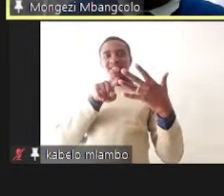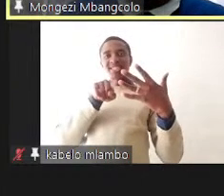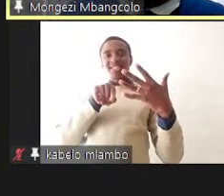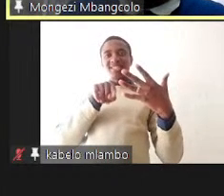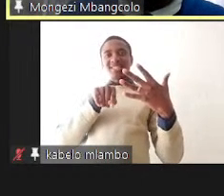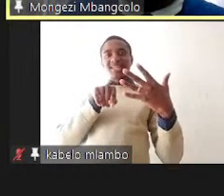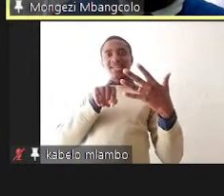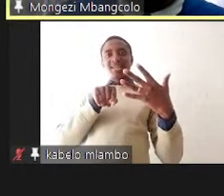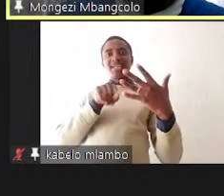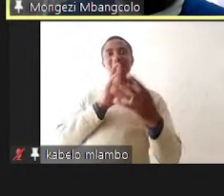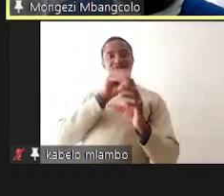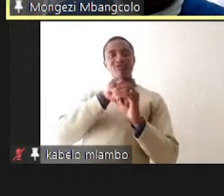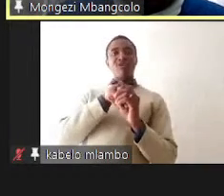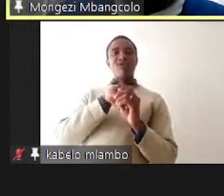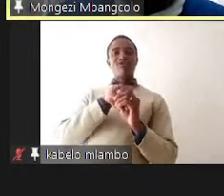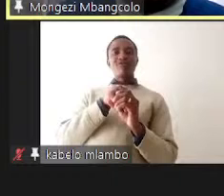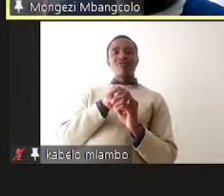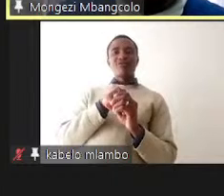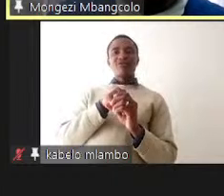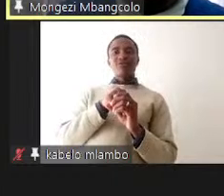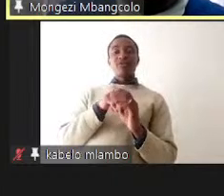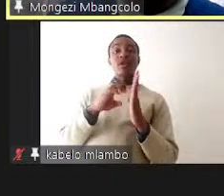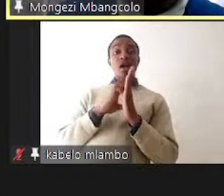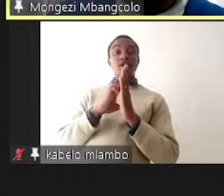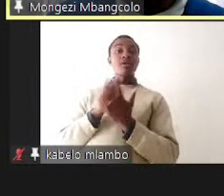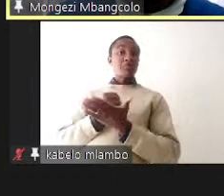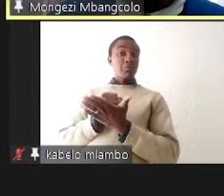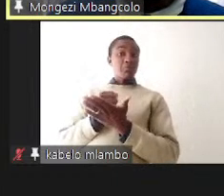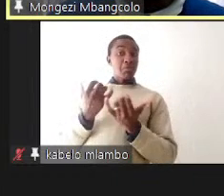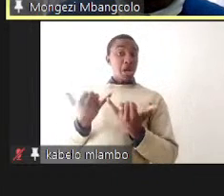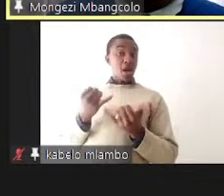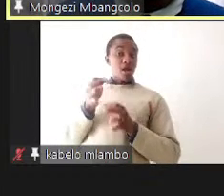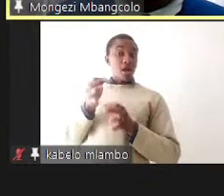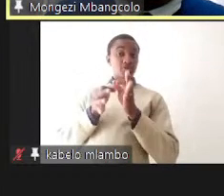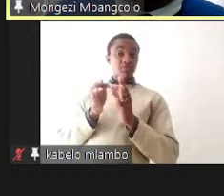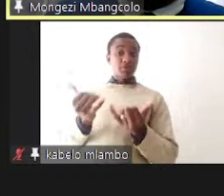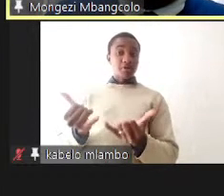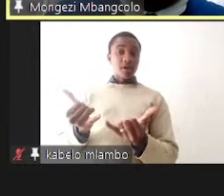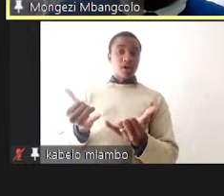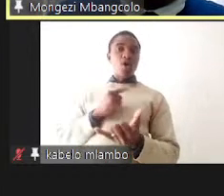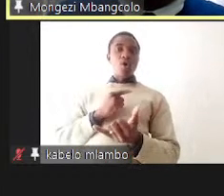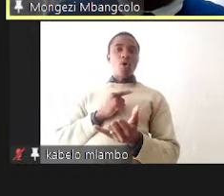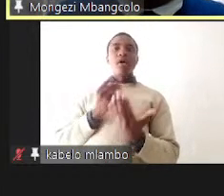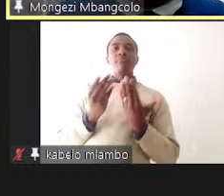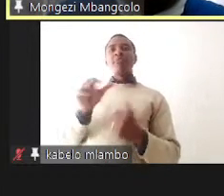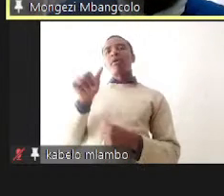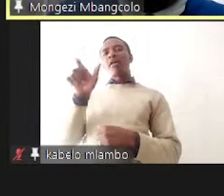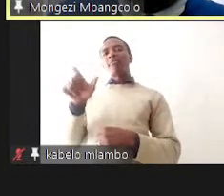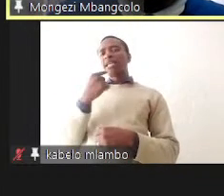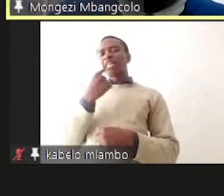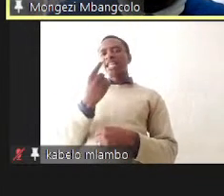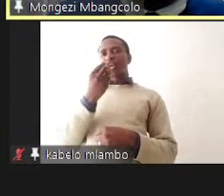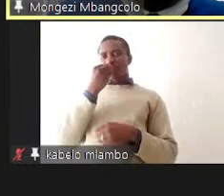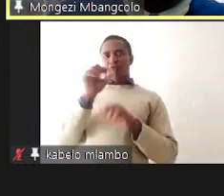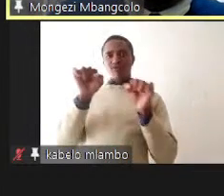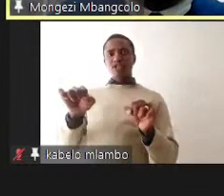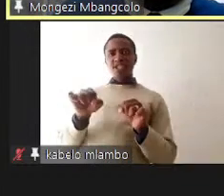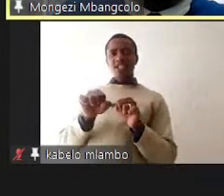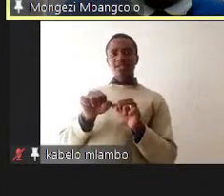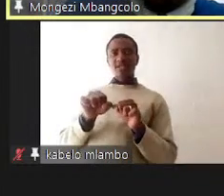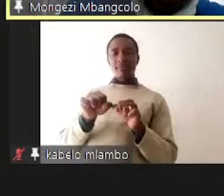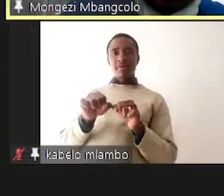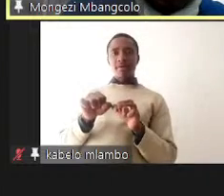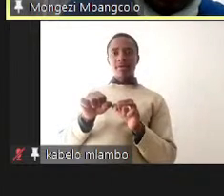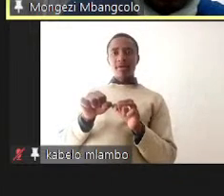into. For example, the cannabis that I'm mentioning now, because one may say under food systems, do you